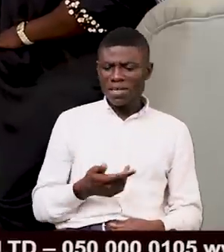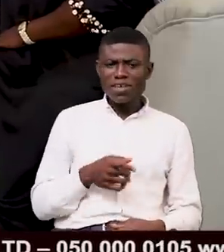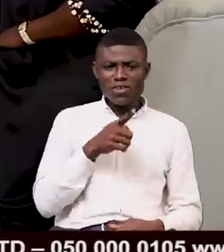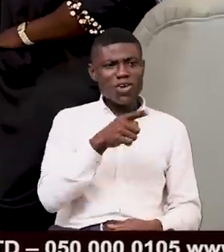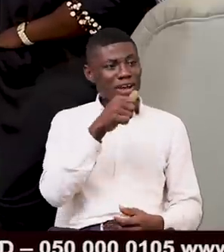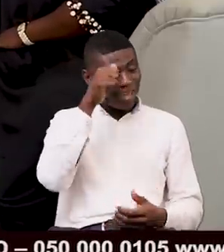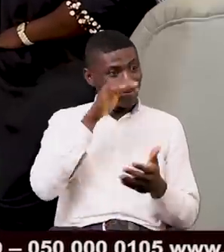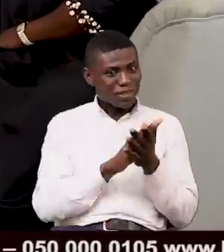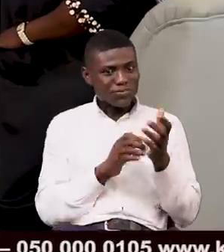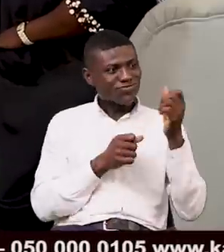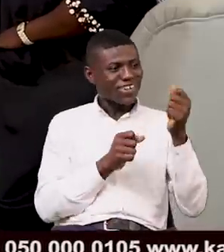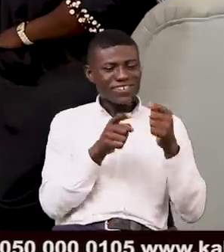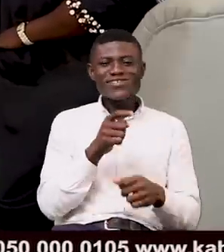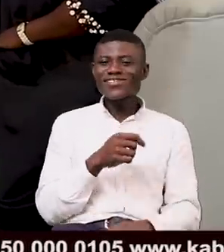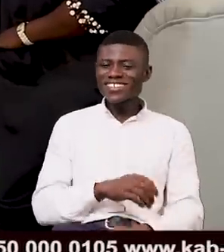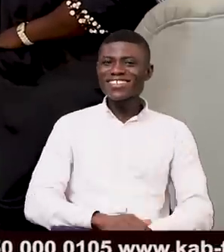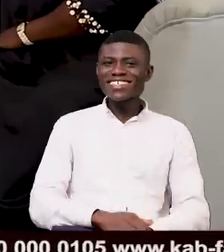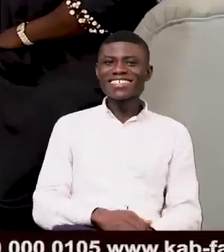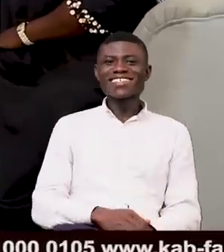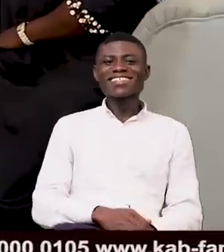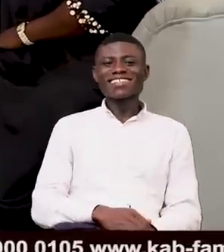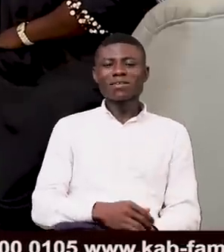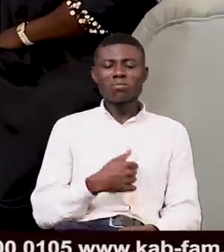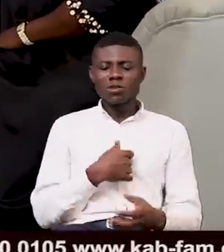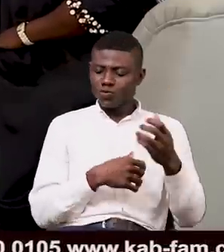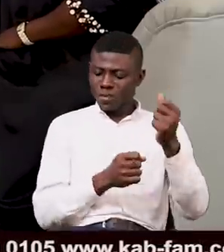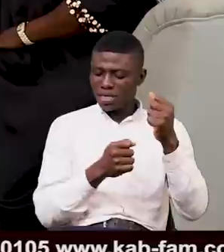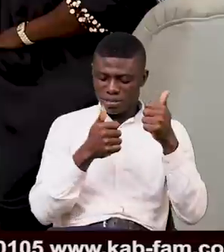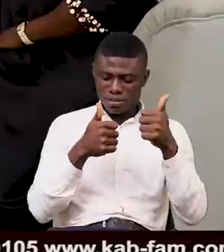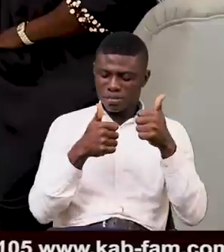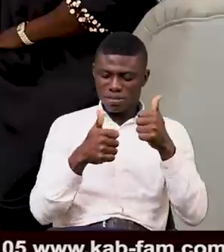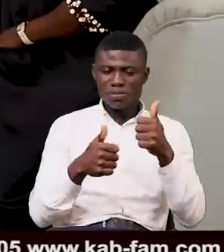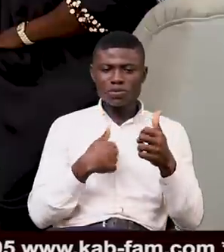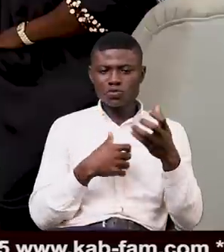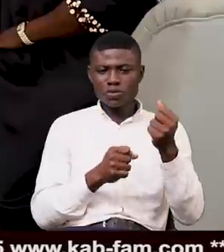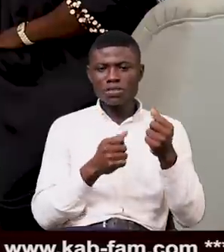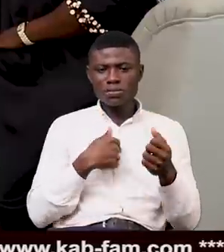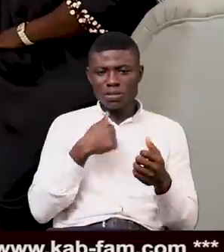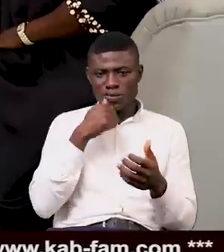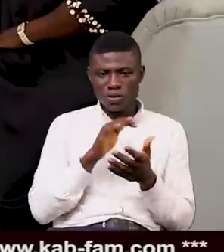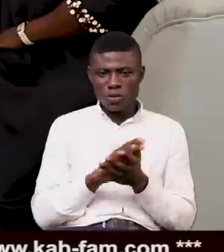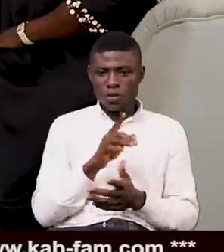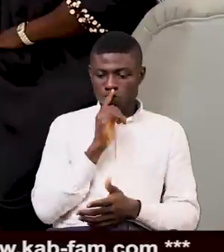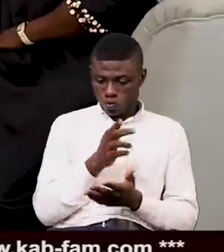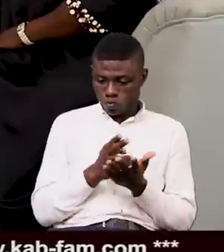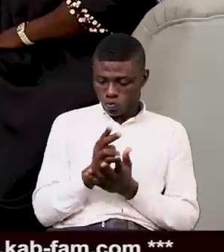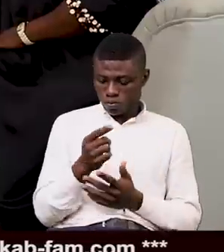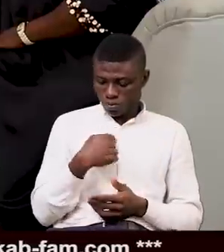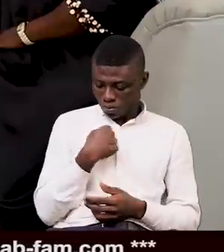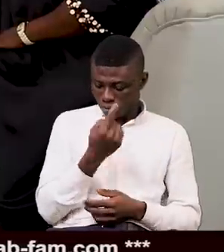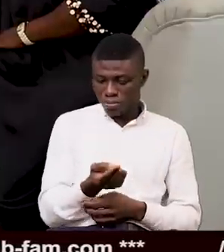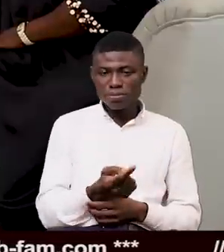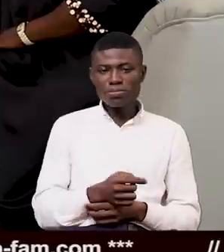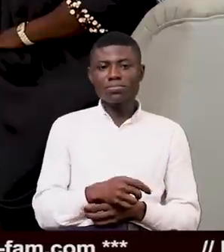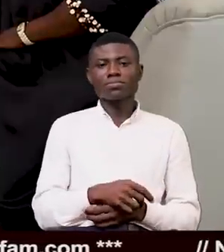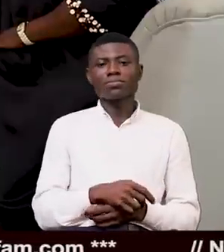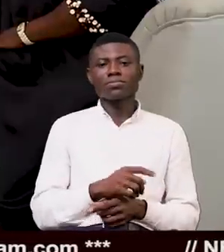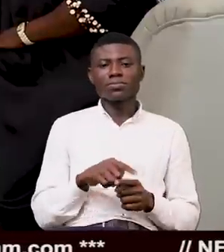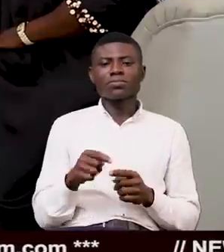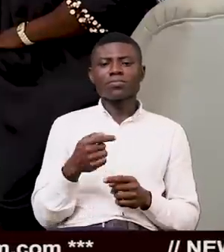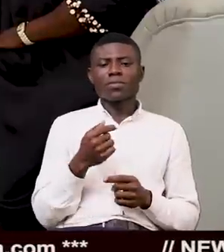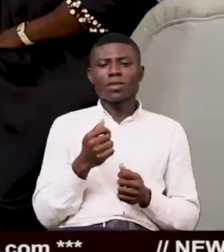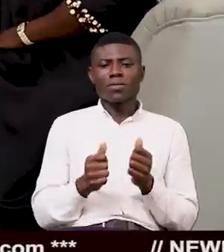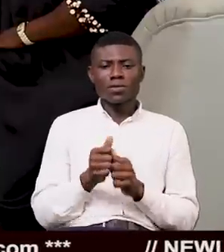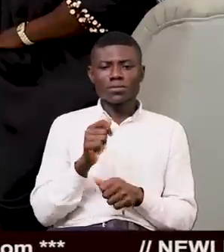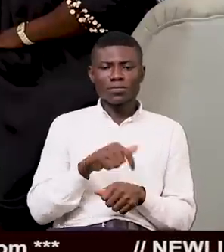who could you do? Je le di papa no kra ni me ka kire wo ha nti mi ta